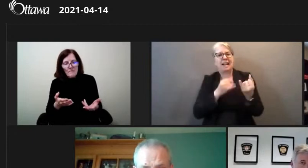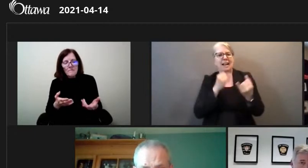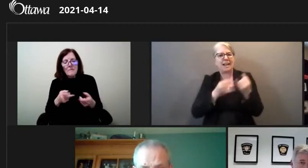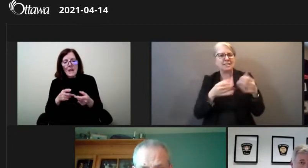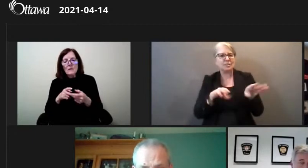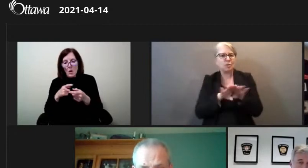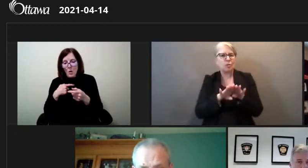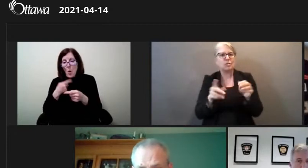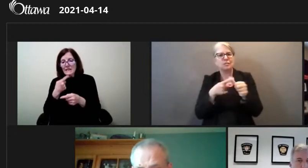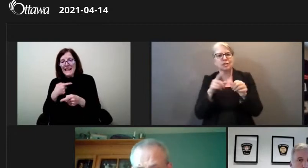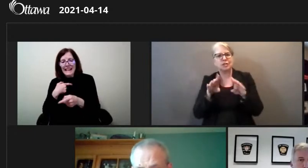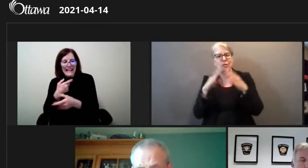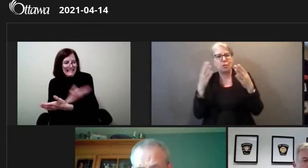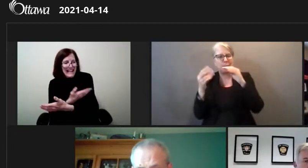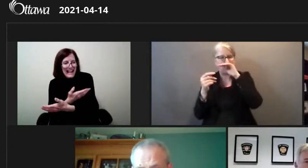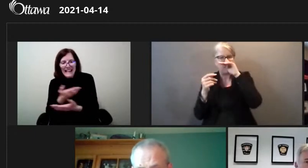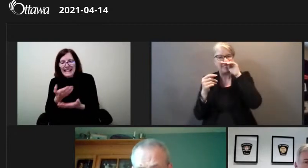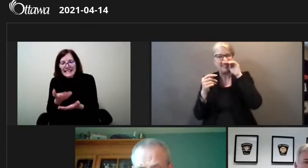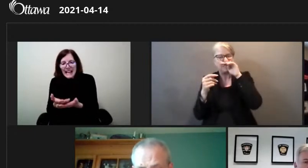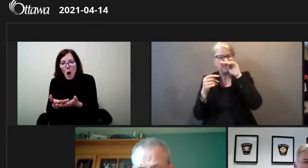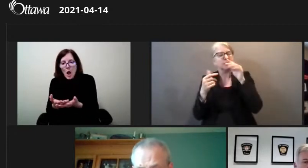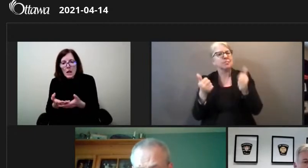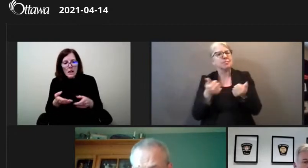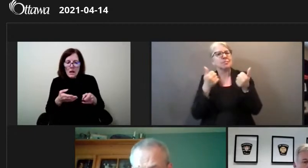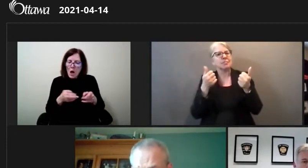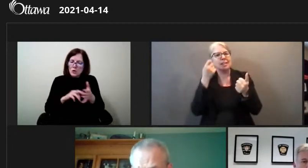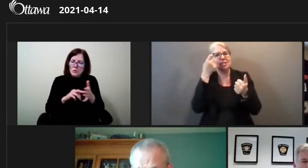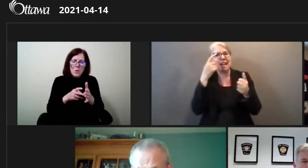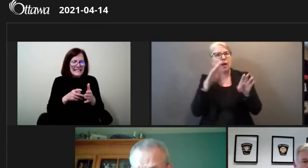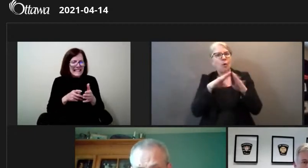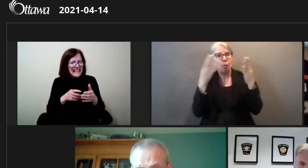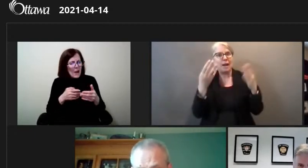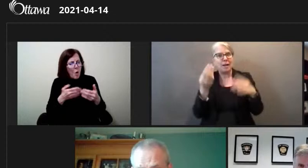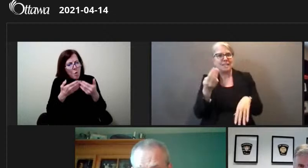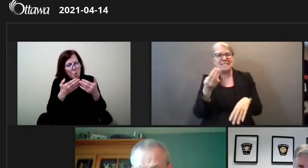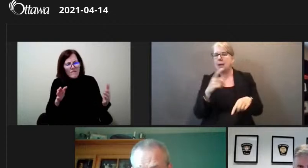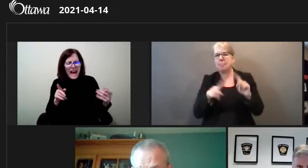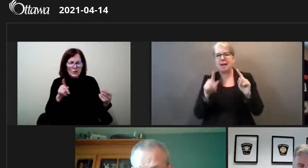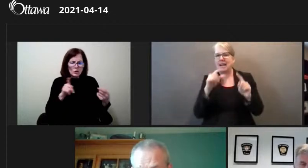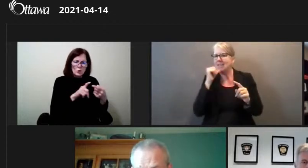course, lots of things are going to be open on Monday, but not schools.